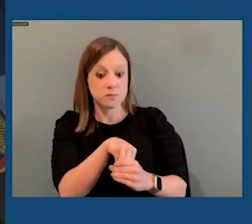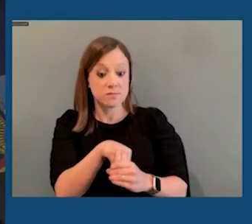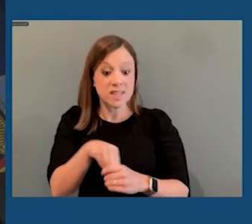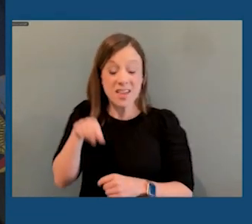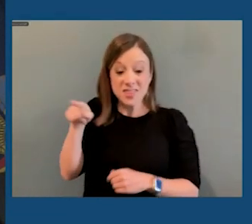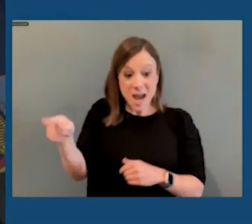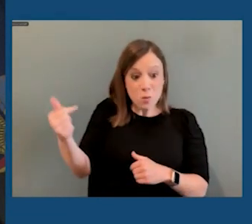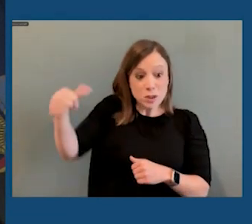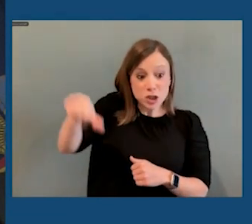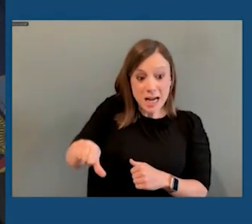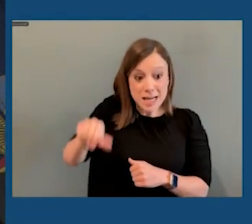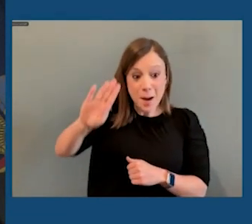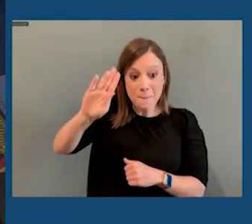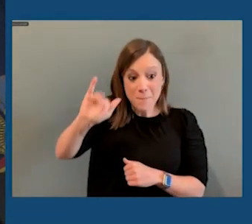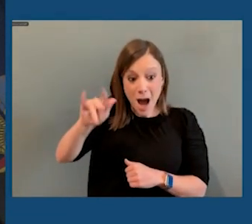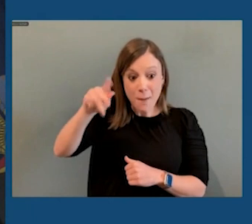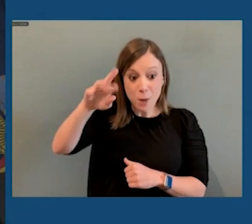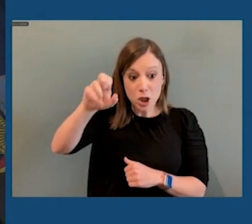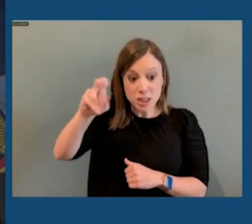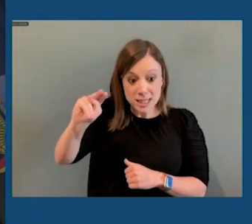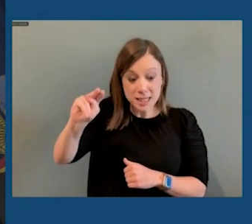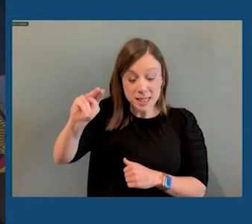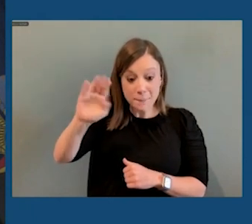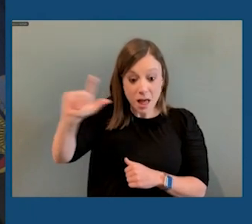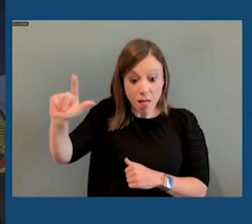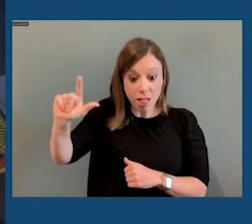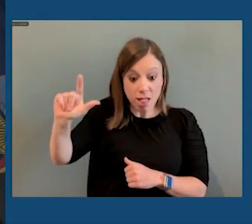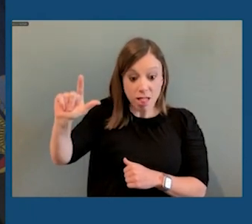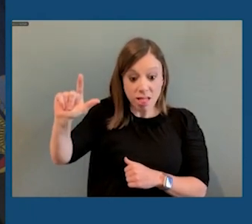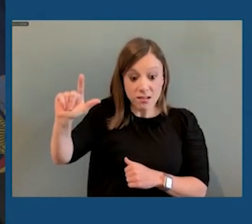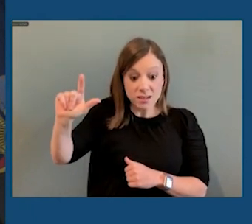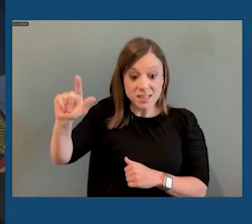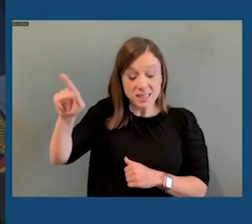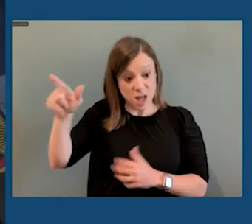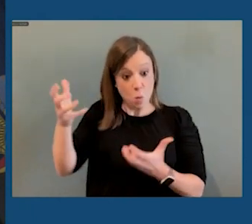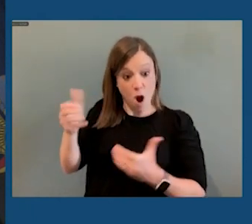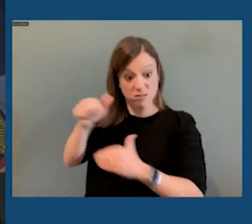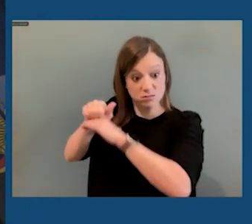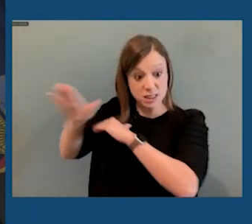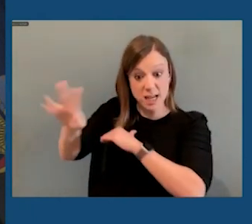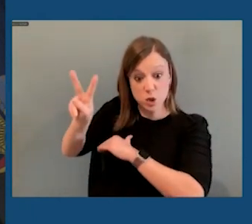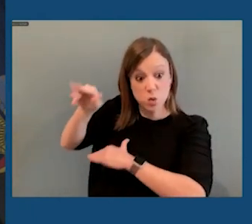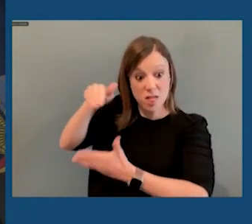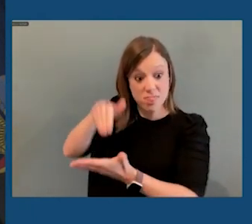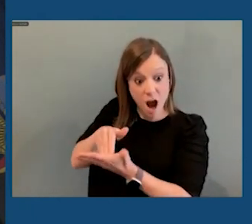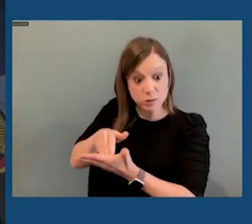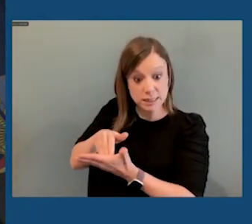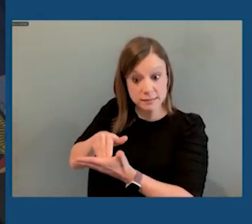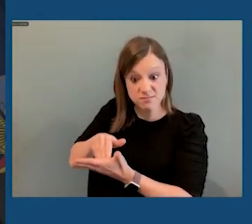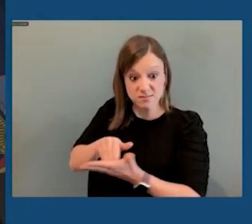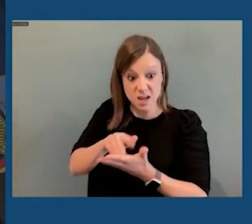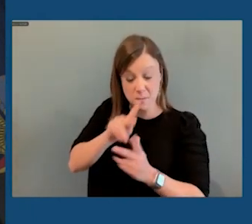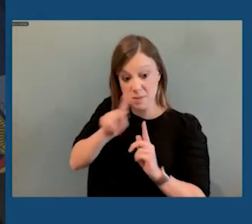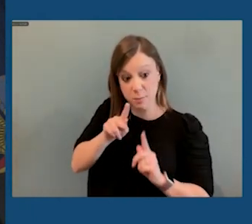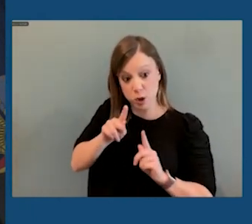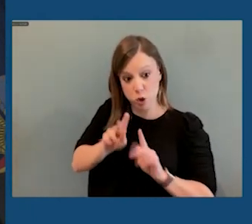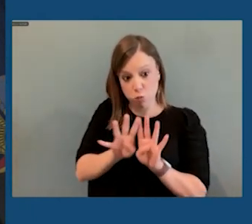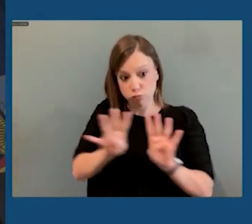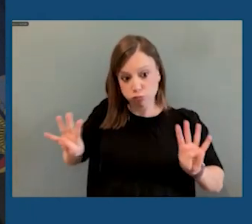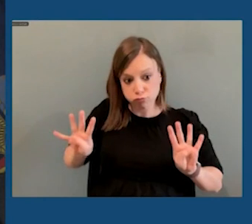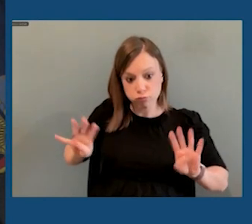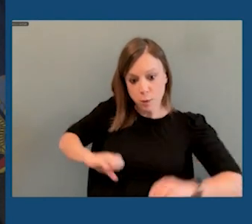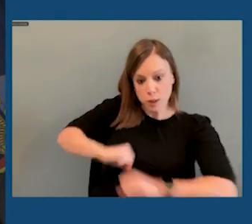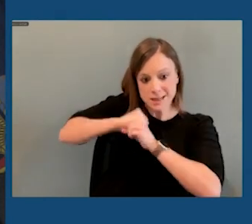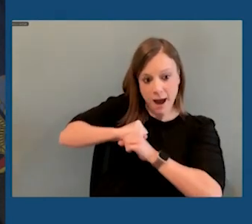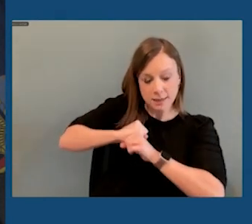to send over 2,000 more agents to the southern border. Why'd they do that? Because the former president told